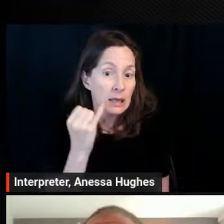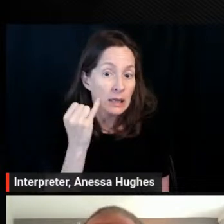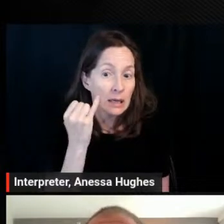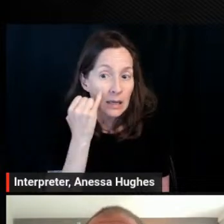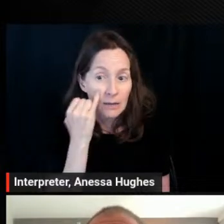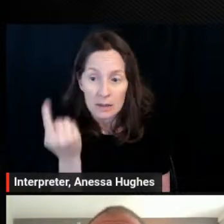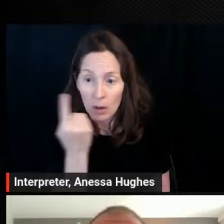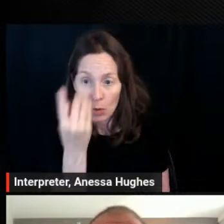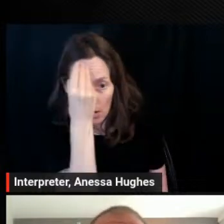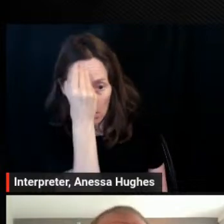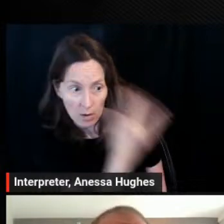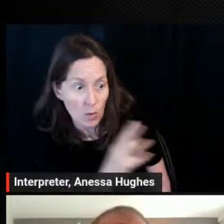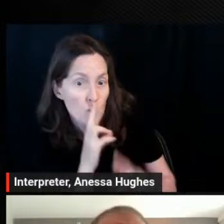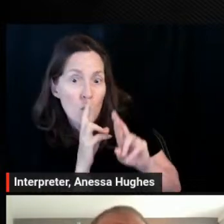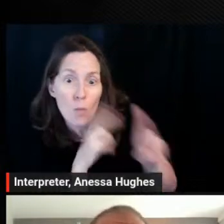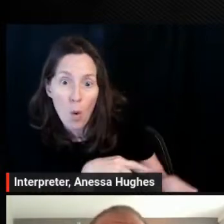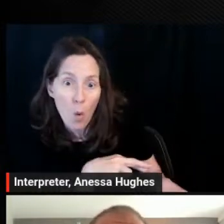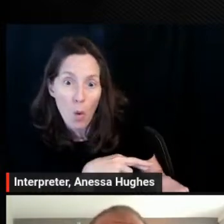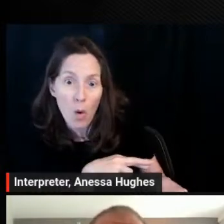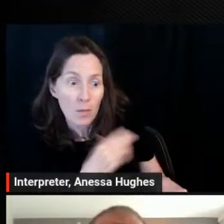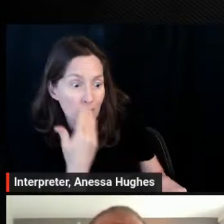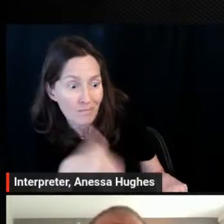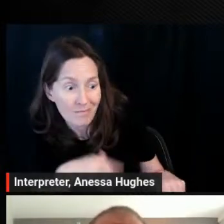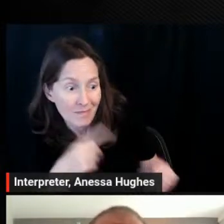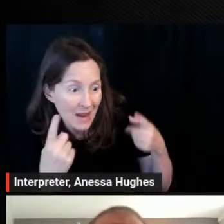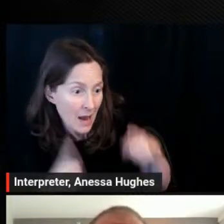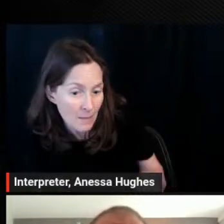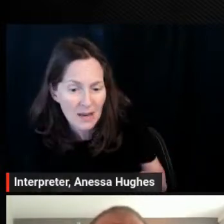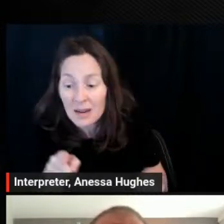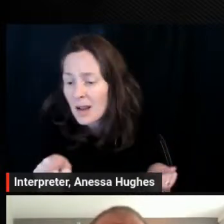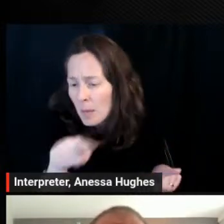most white-on-black street violence.